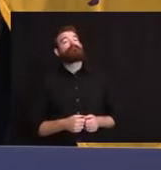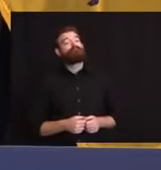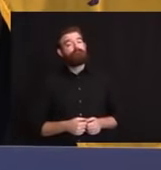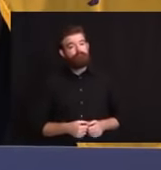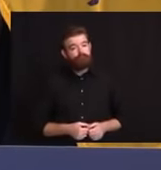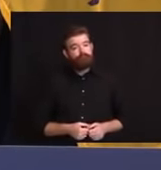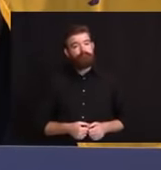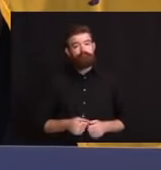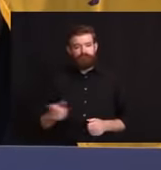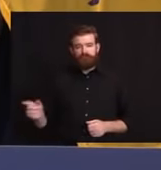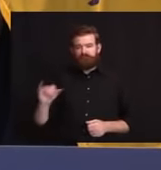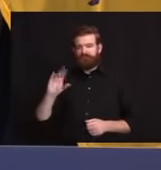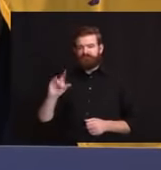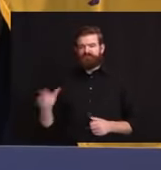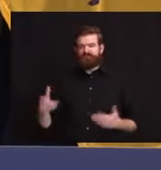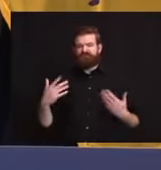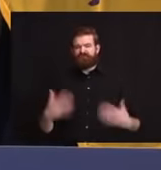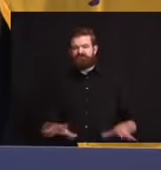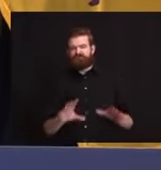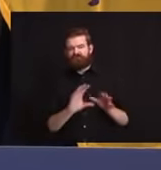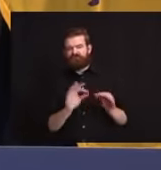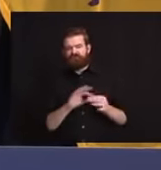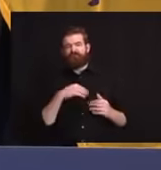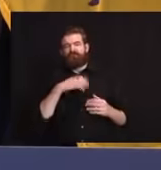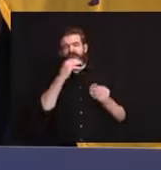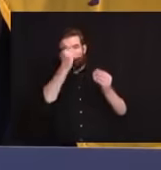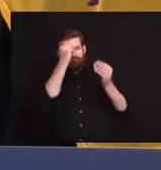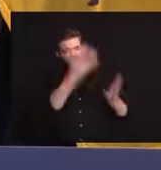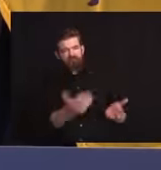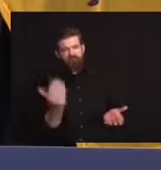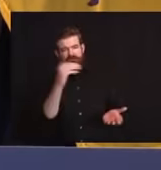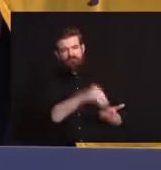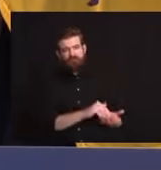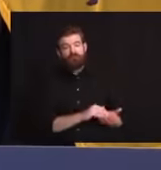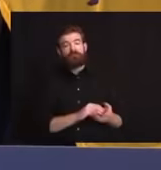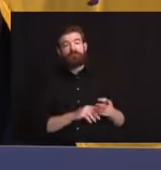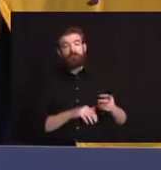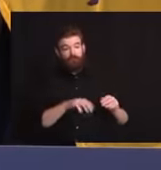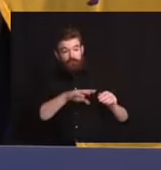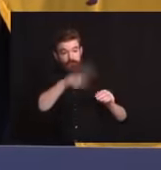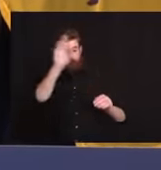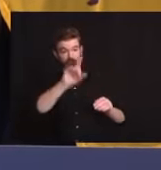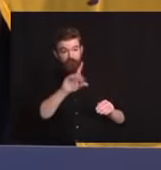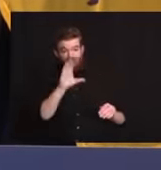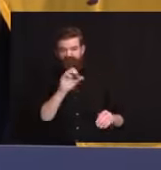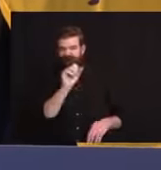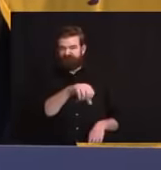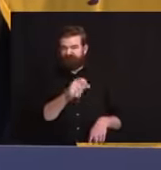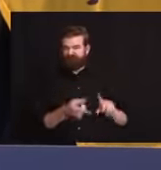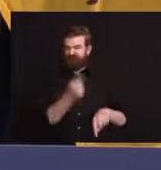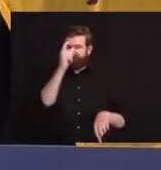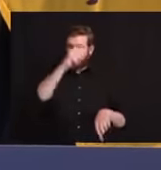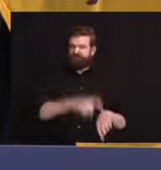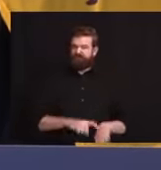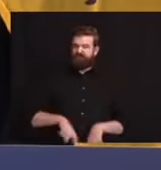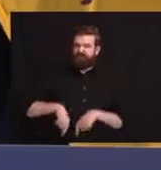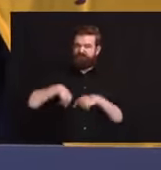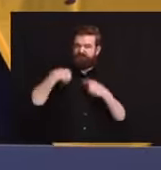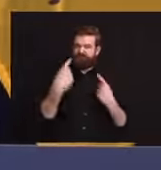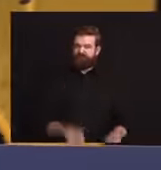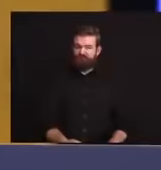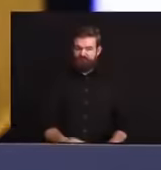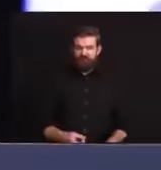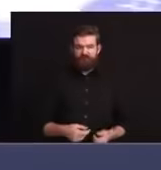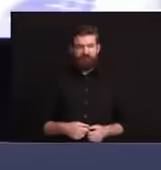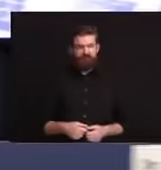point out, that's a triple-digit day, and we haven't had many of those for any county in a while. Please. Well, maybe... Tina, anything you want to add